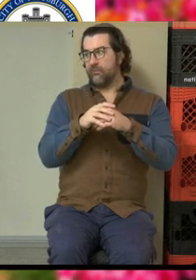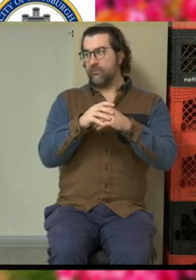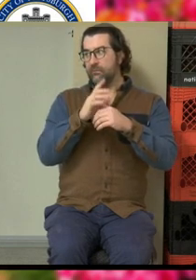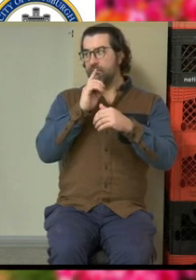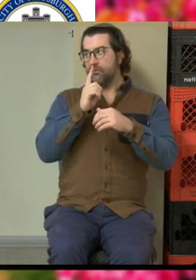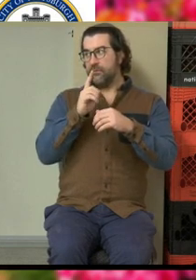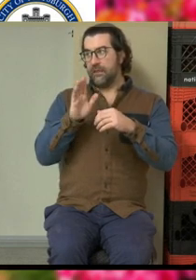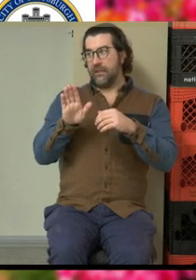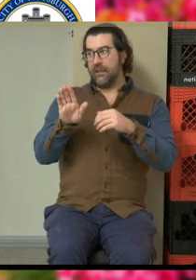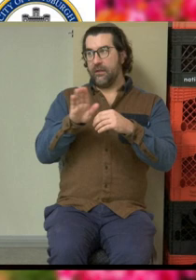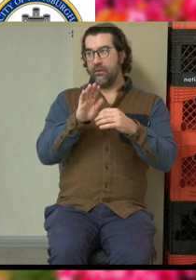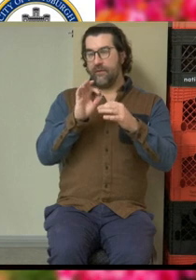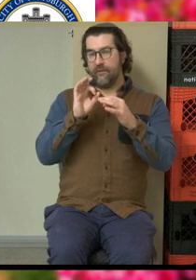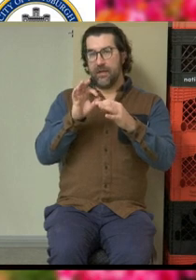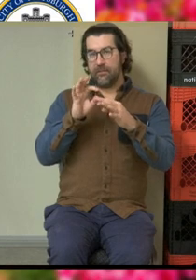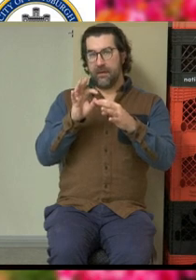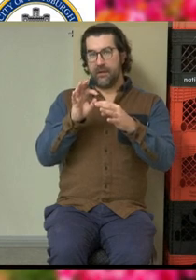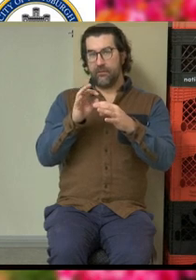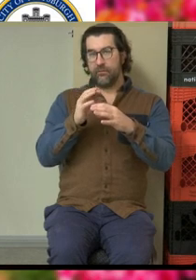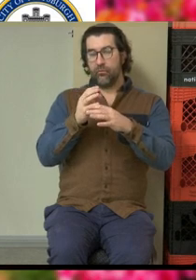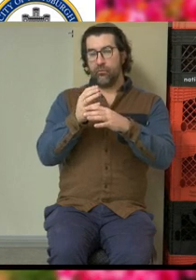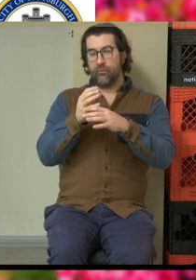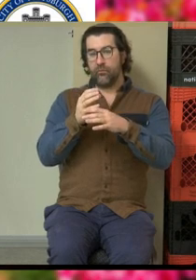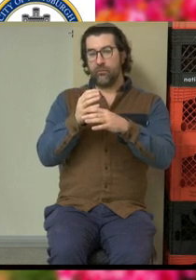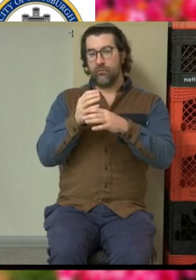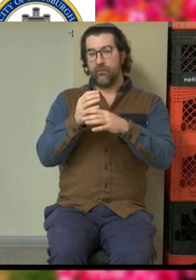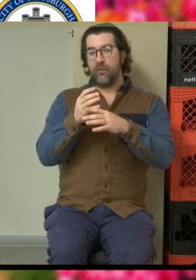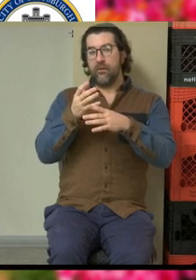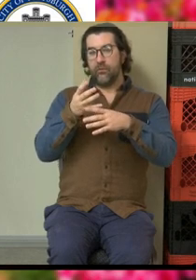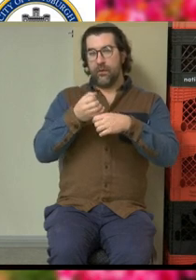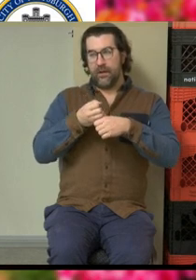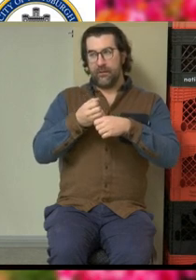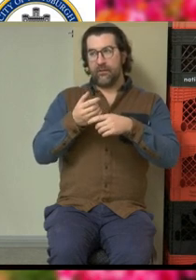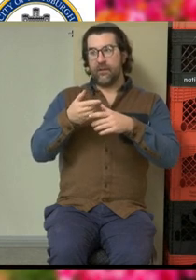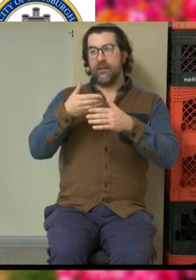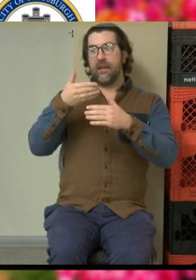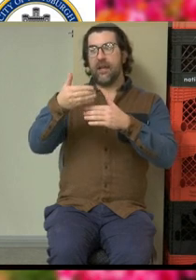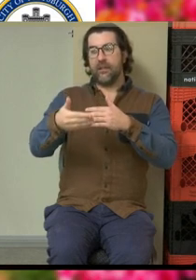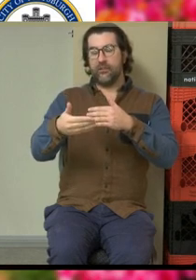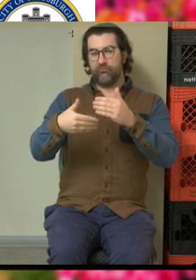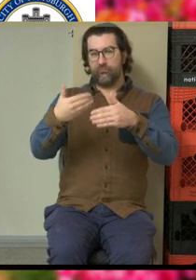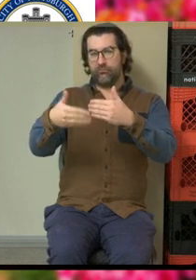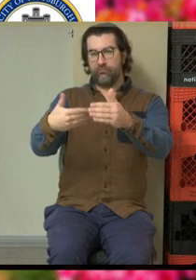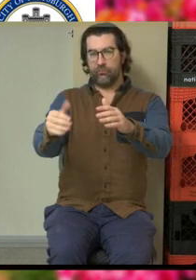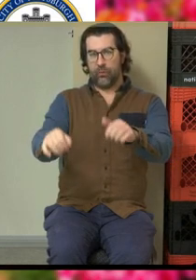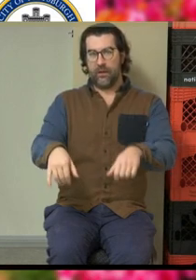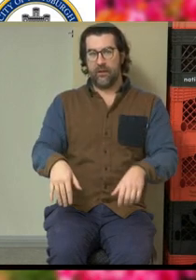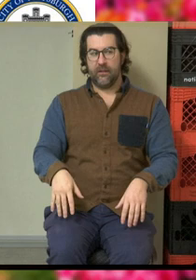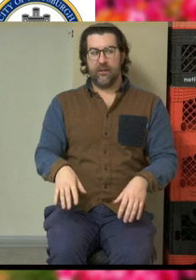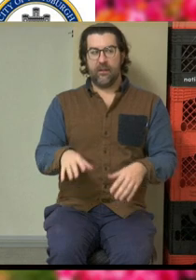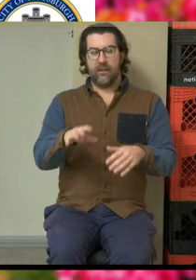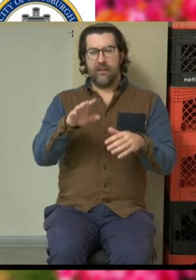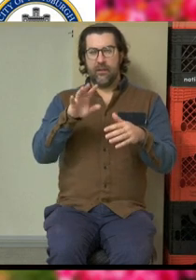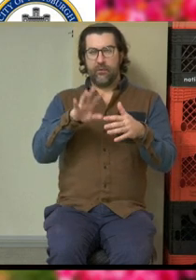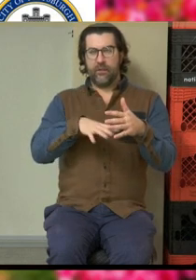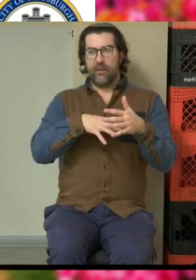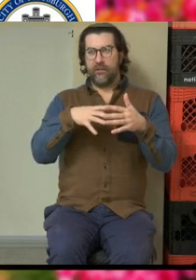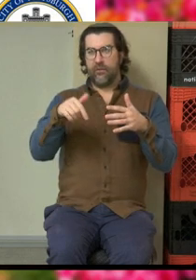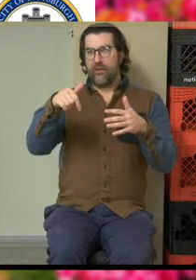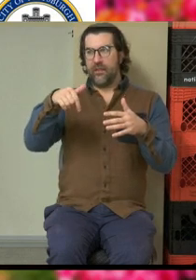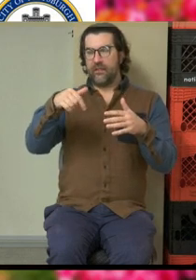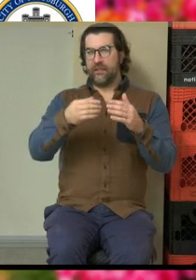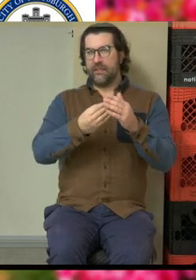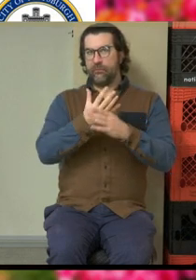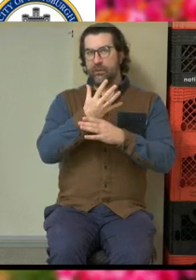And get their feedback before we move on with the project. And so that will be scheduled for this